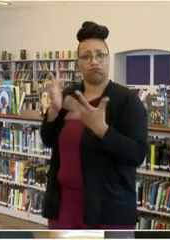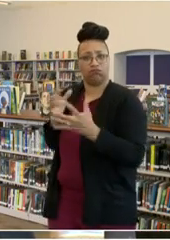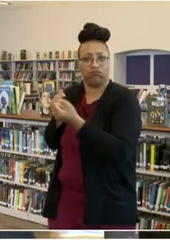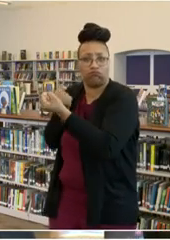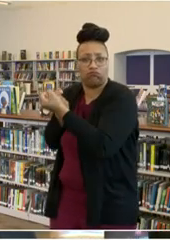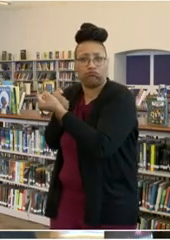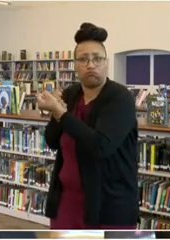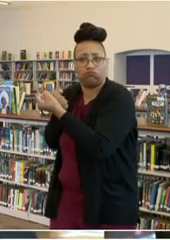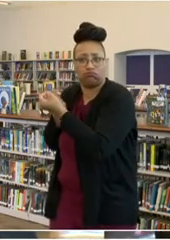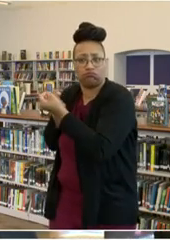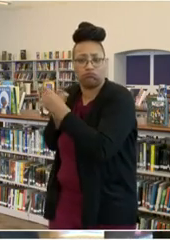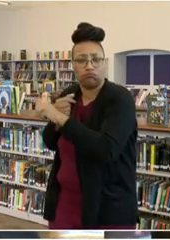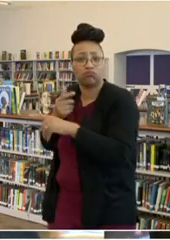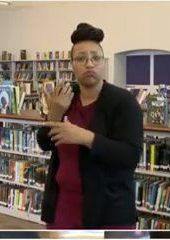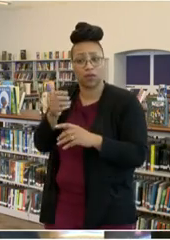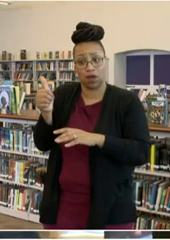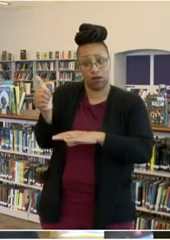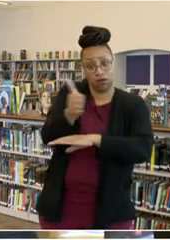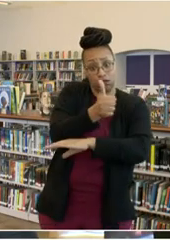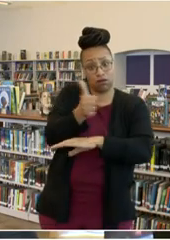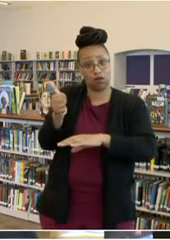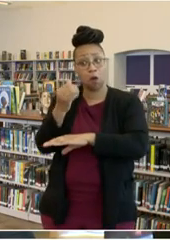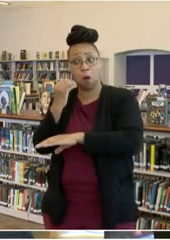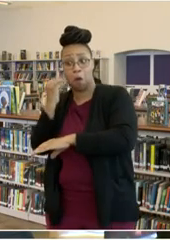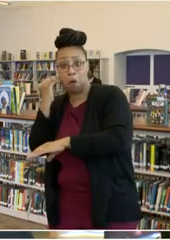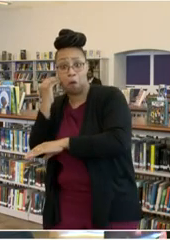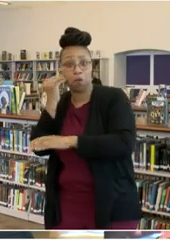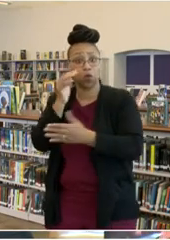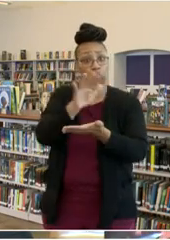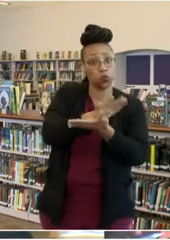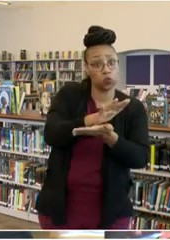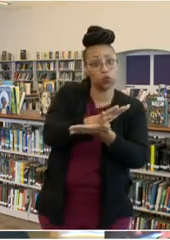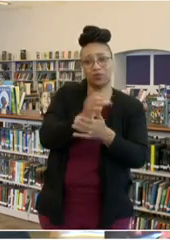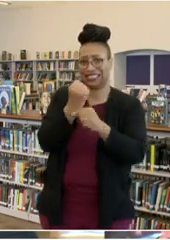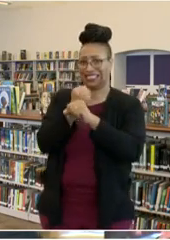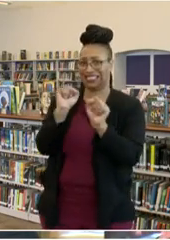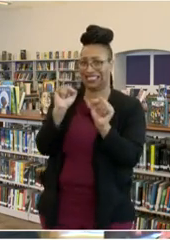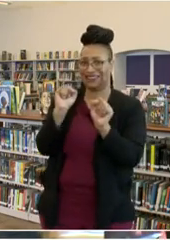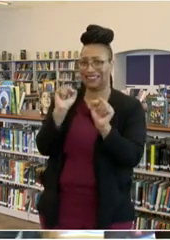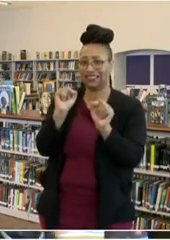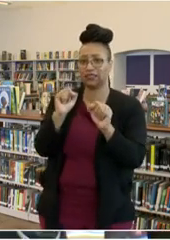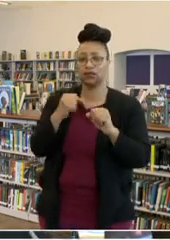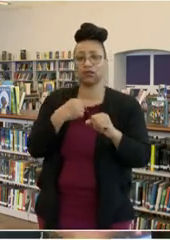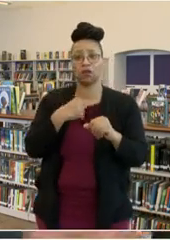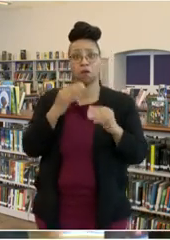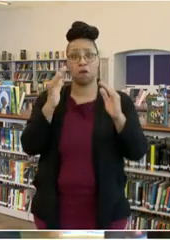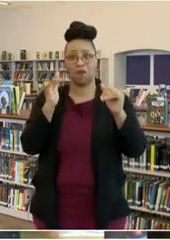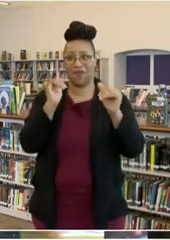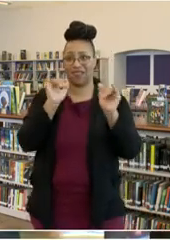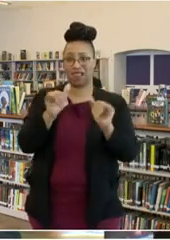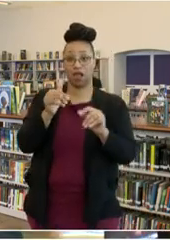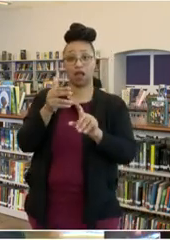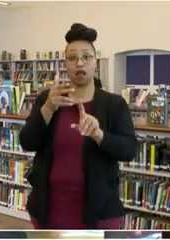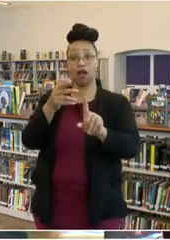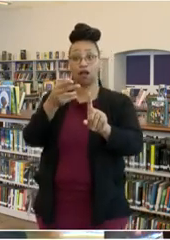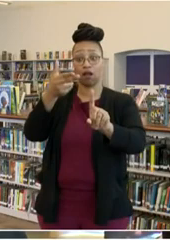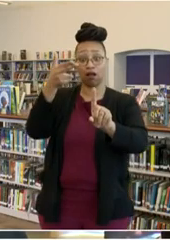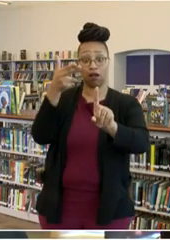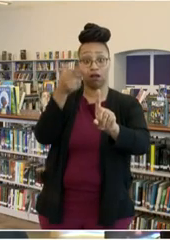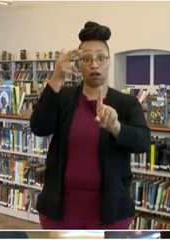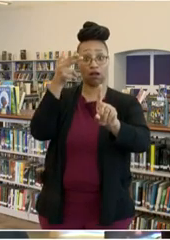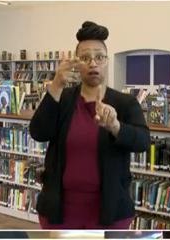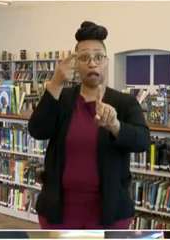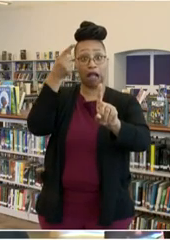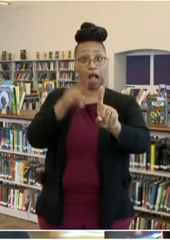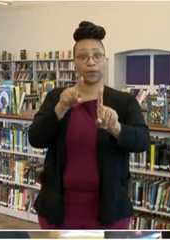the community that the incident appears not to be related to any school operations or functions. However, we